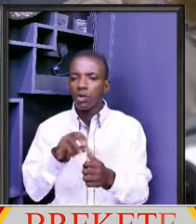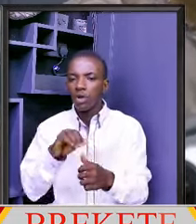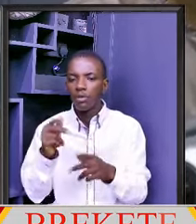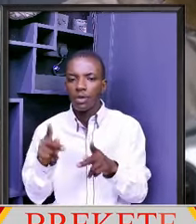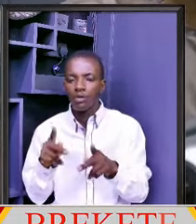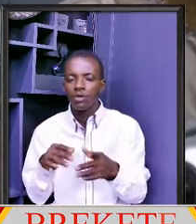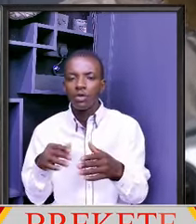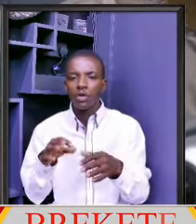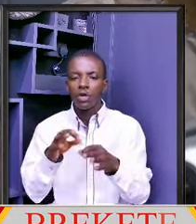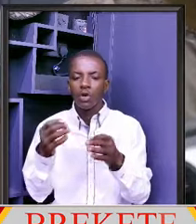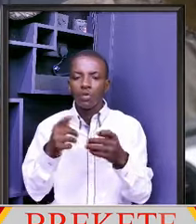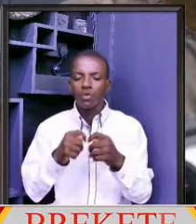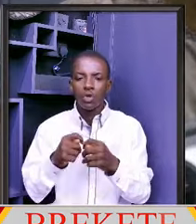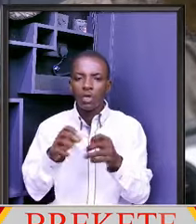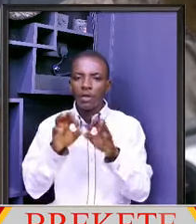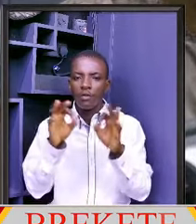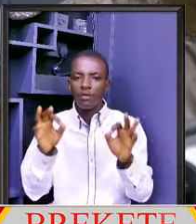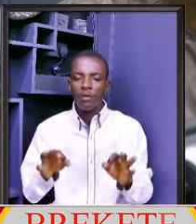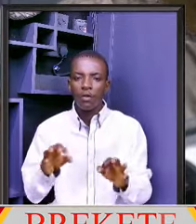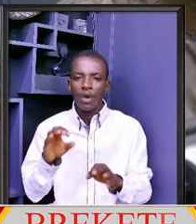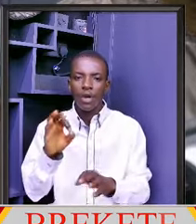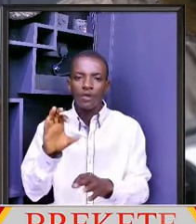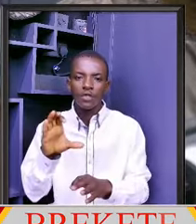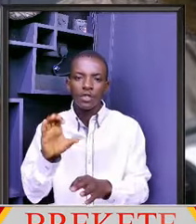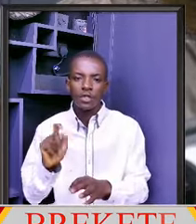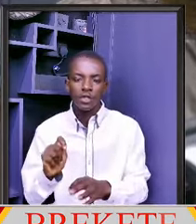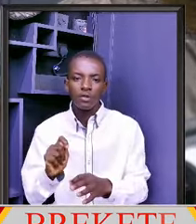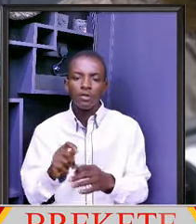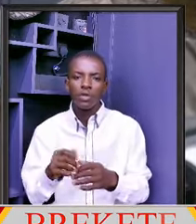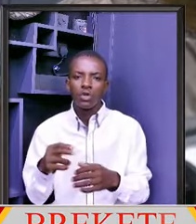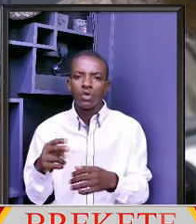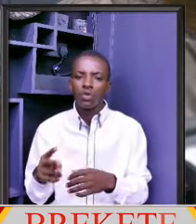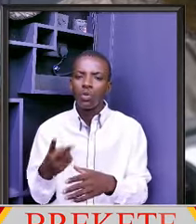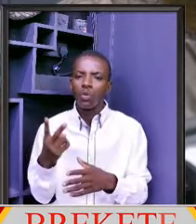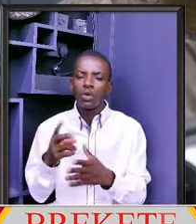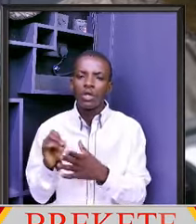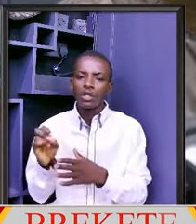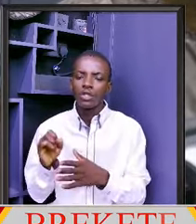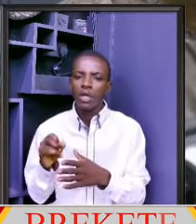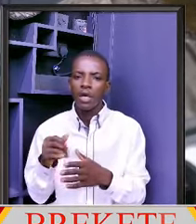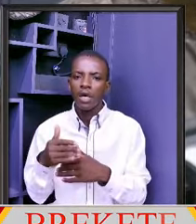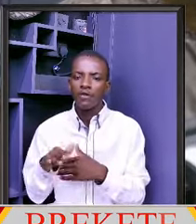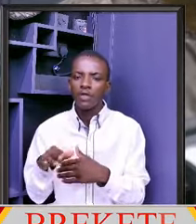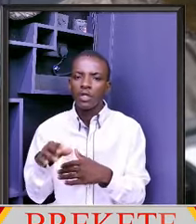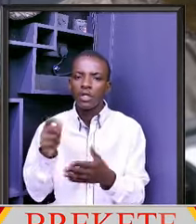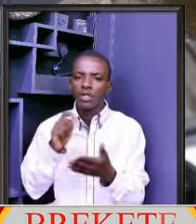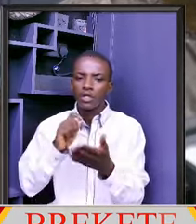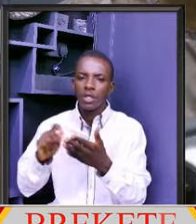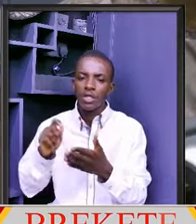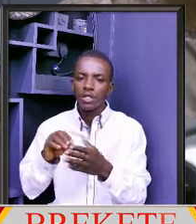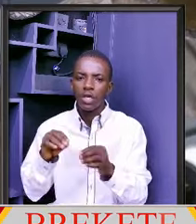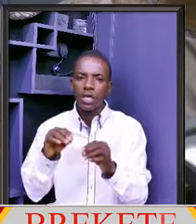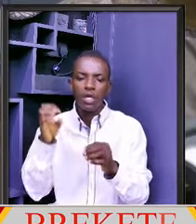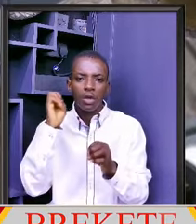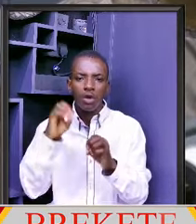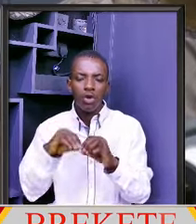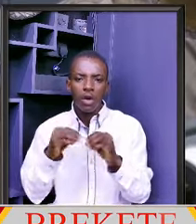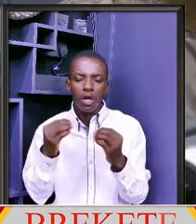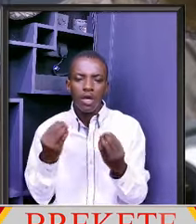come together and form FCT. 2 weeks after that secretary, he